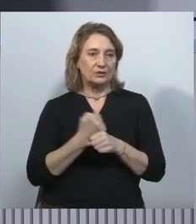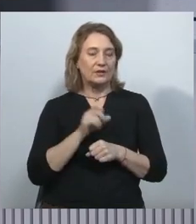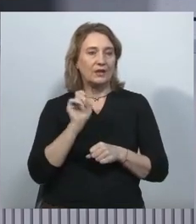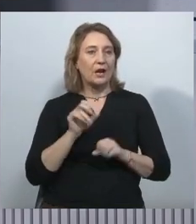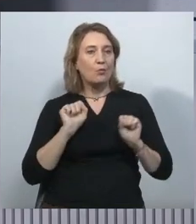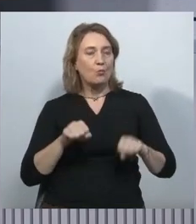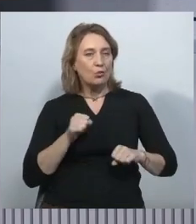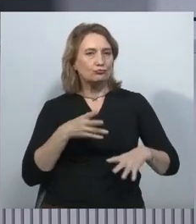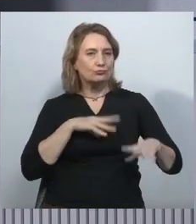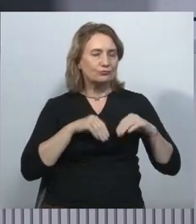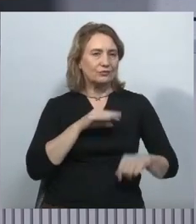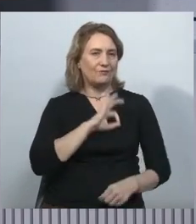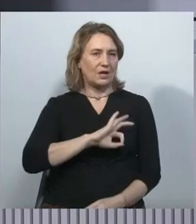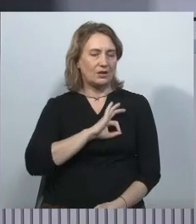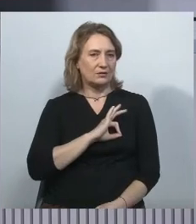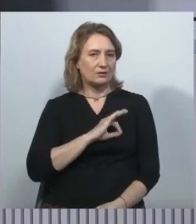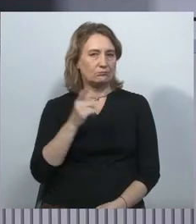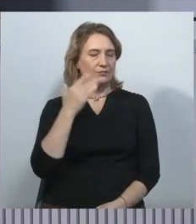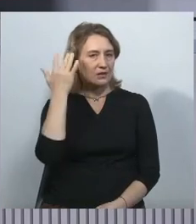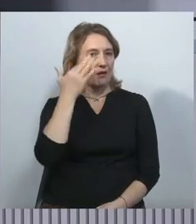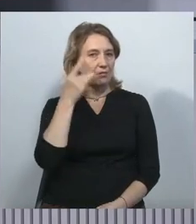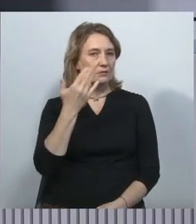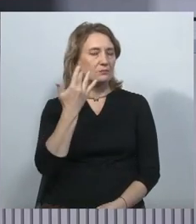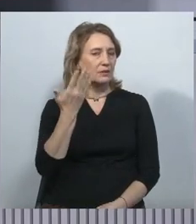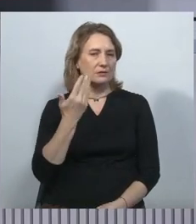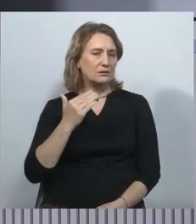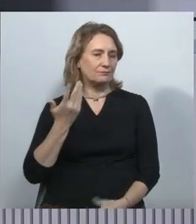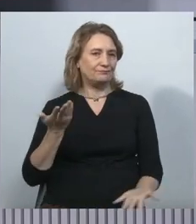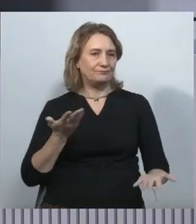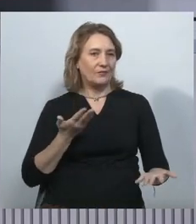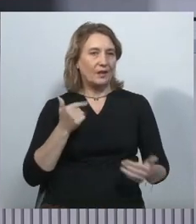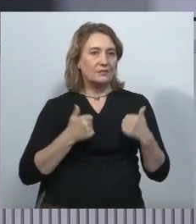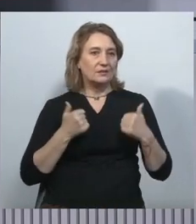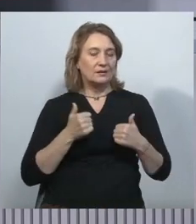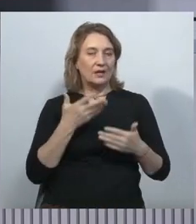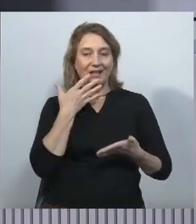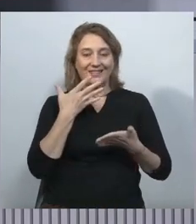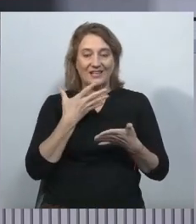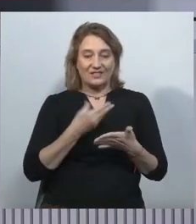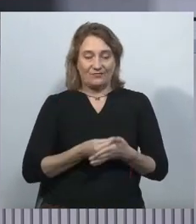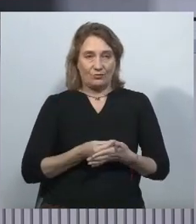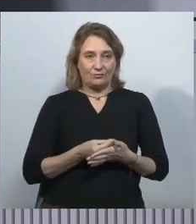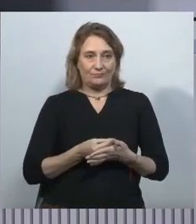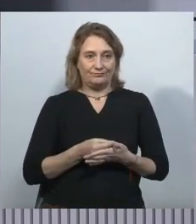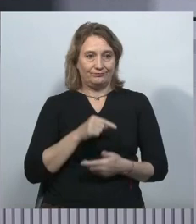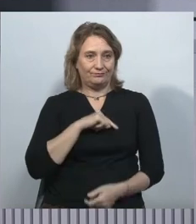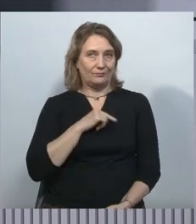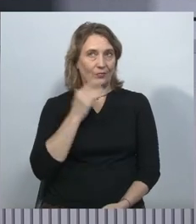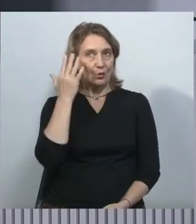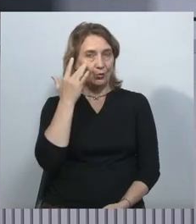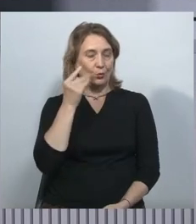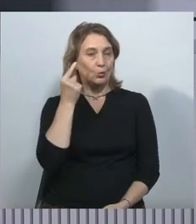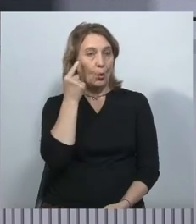money that can cost. So several strategies are offered to you, and you can, according to your own